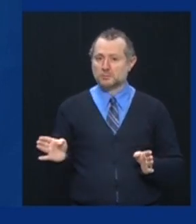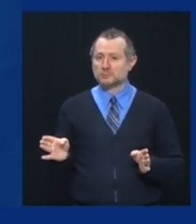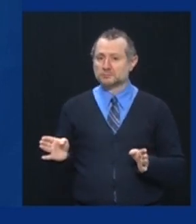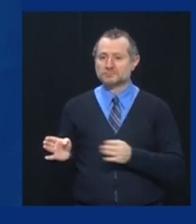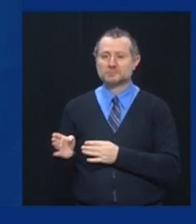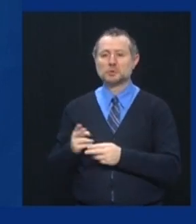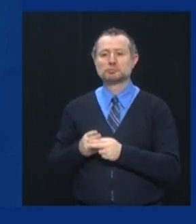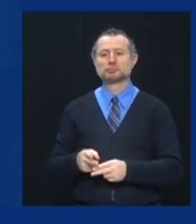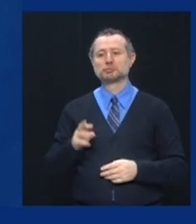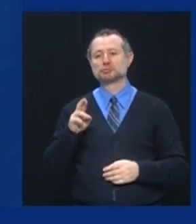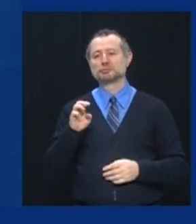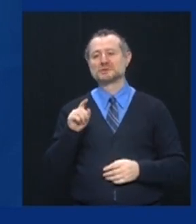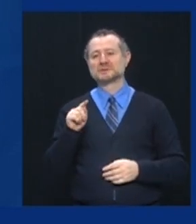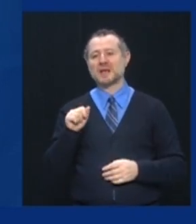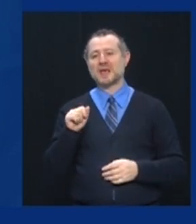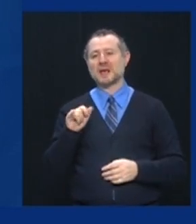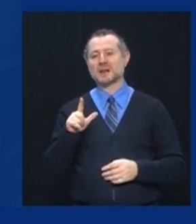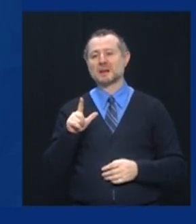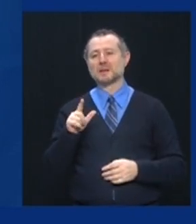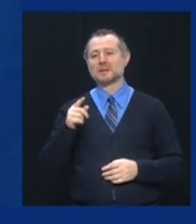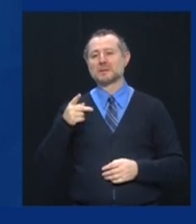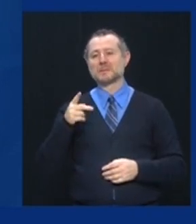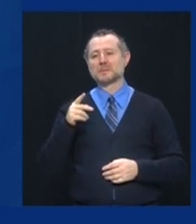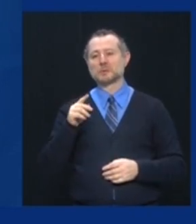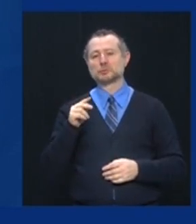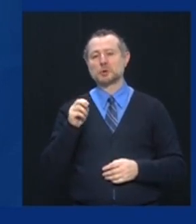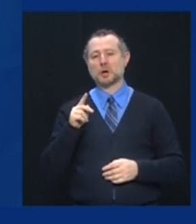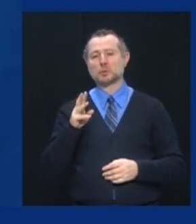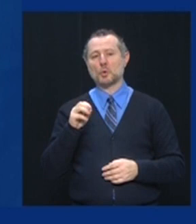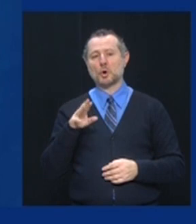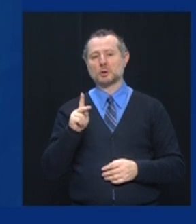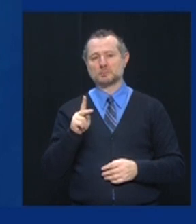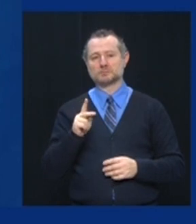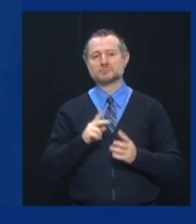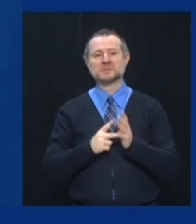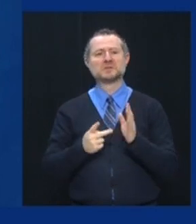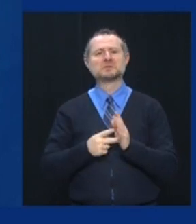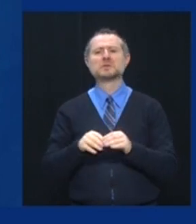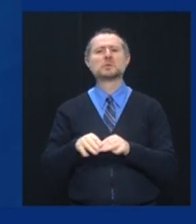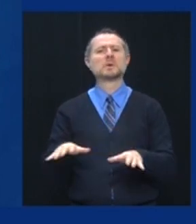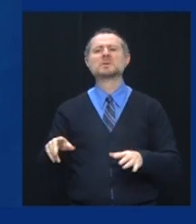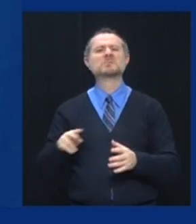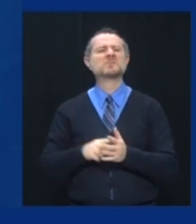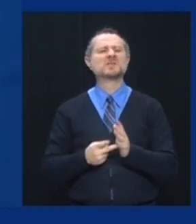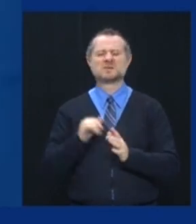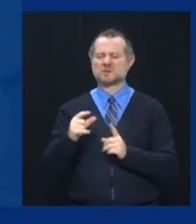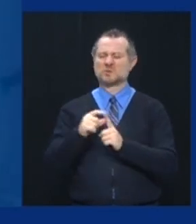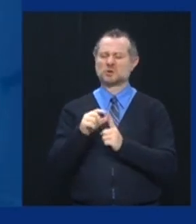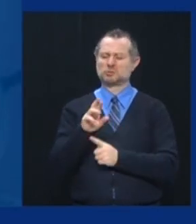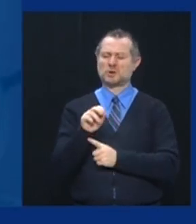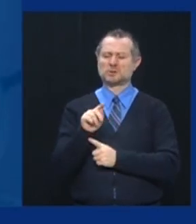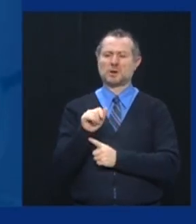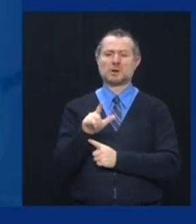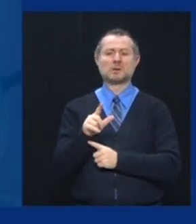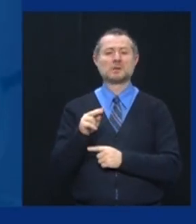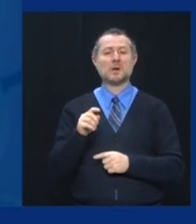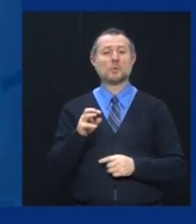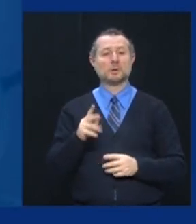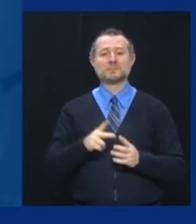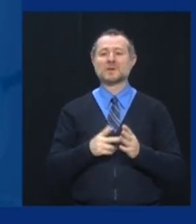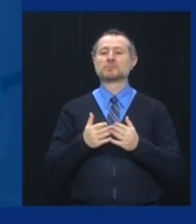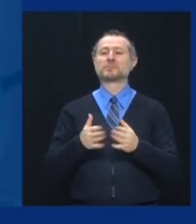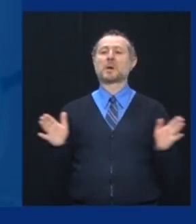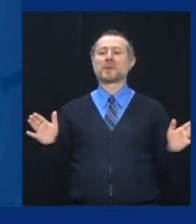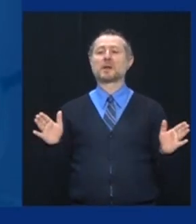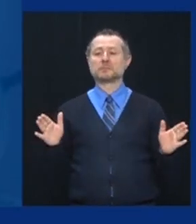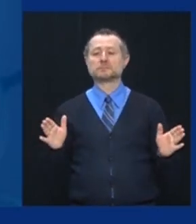network. What is a retail network? The retail network is a public distribution for essential workers